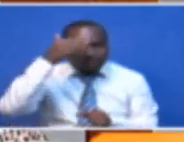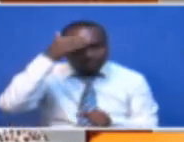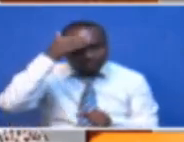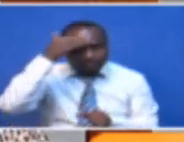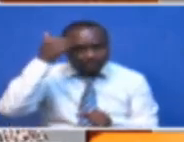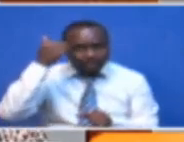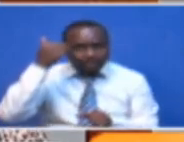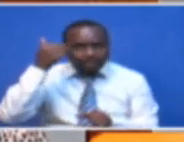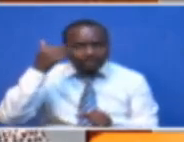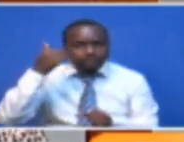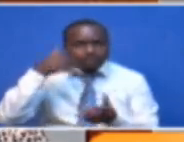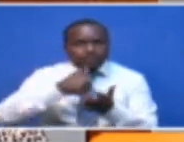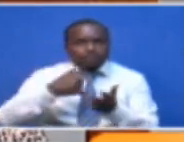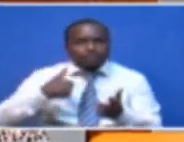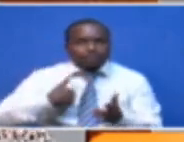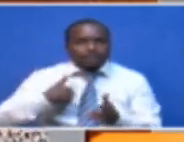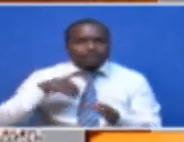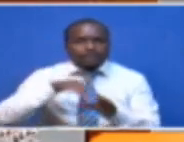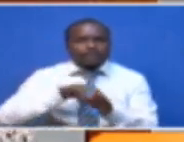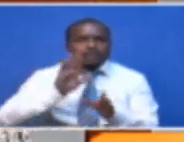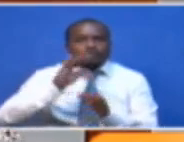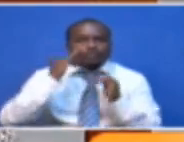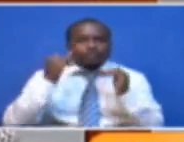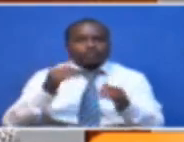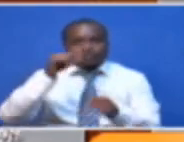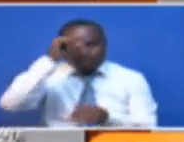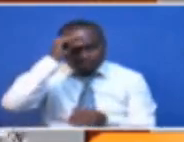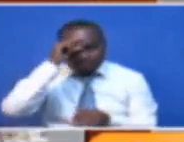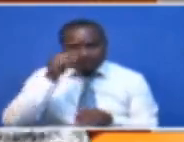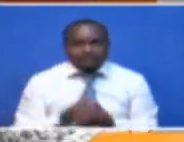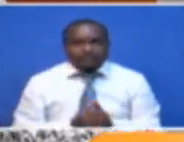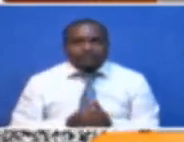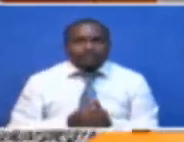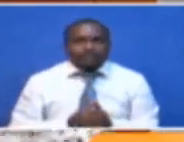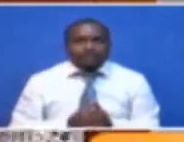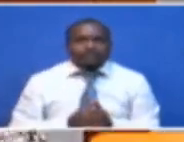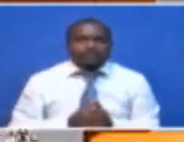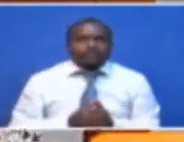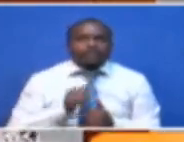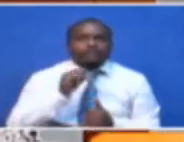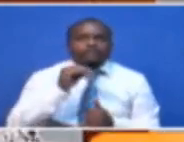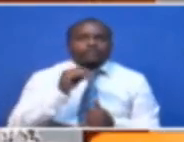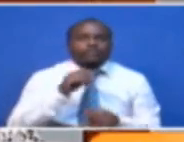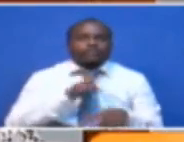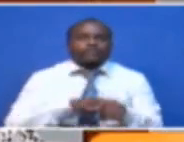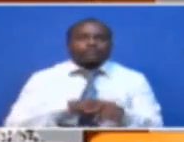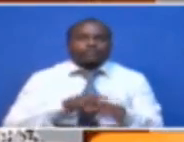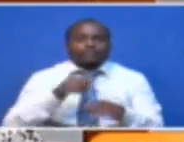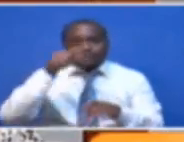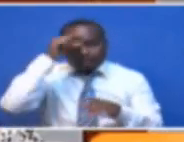government. So when the government was retaken, the letters were already in the post office.